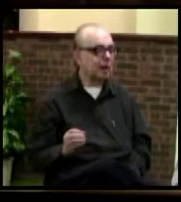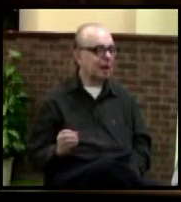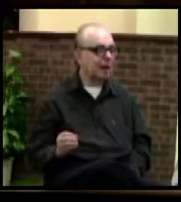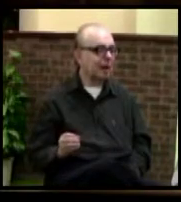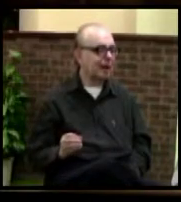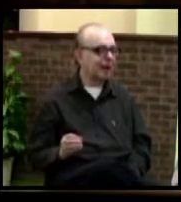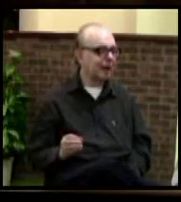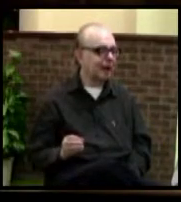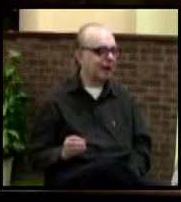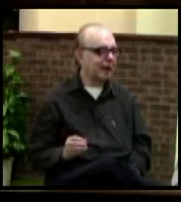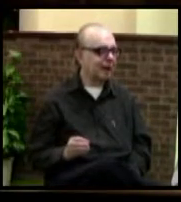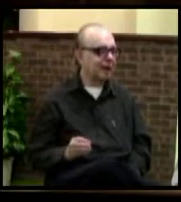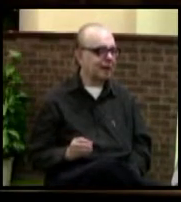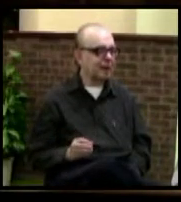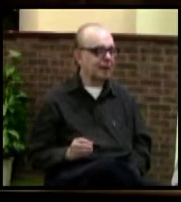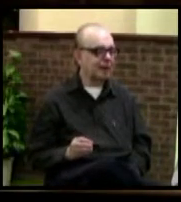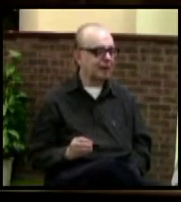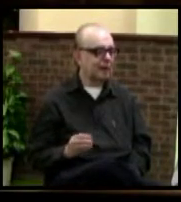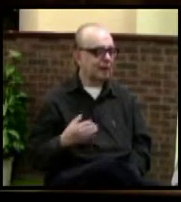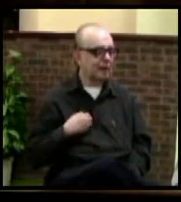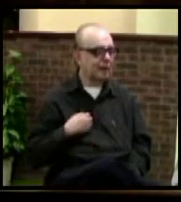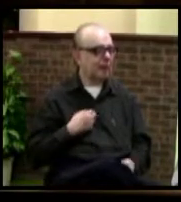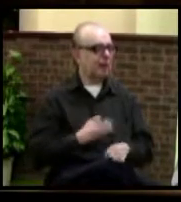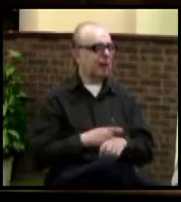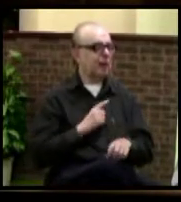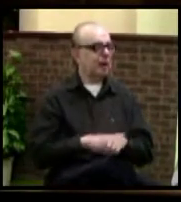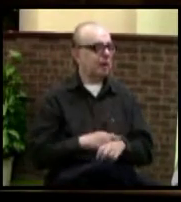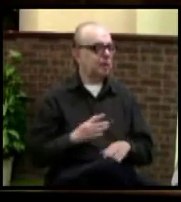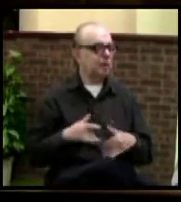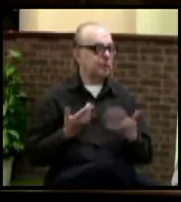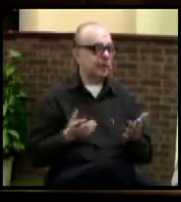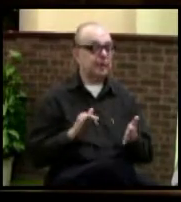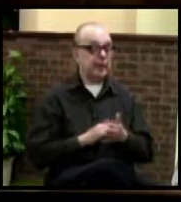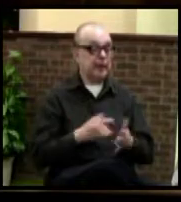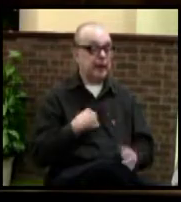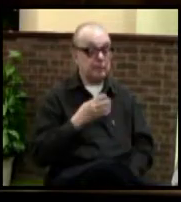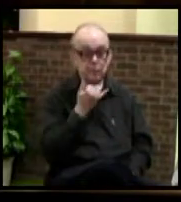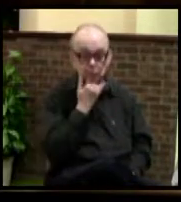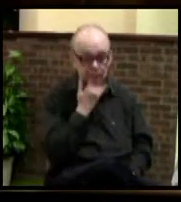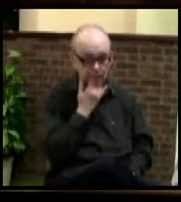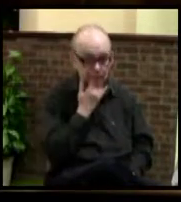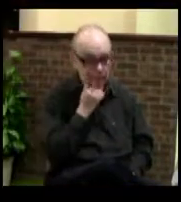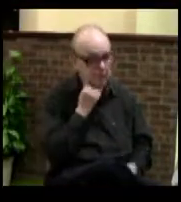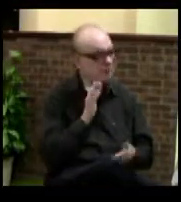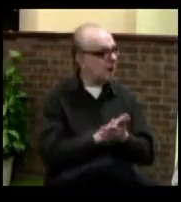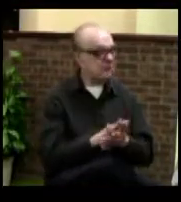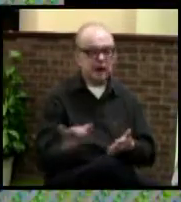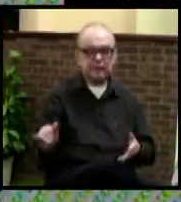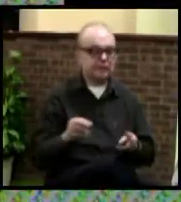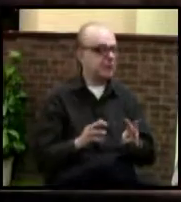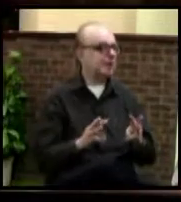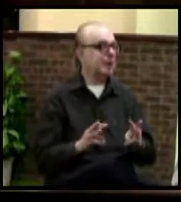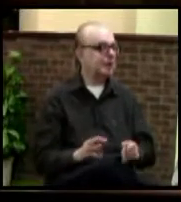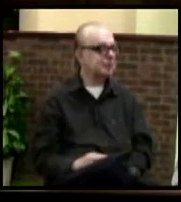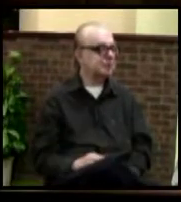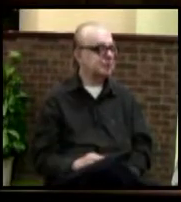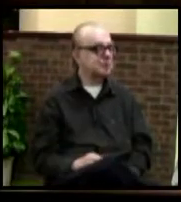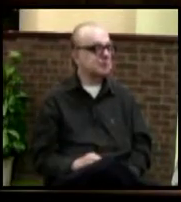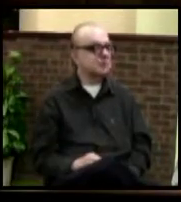And I would have a very hard time admitting I was wrong. And my wife is the same way,